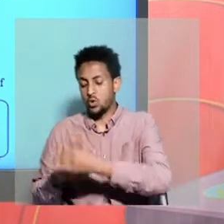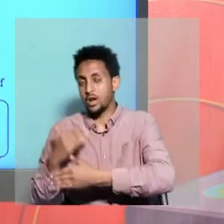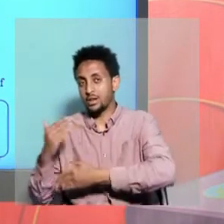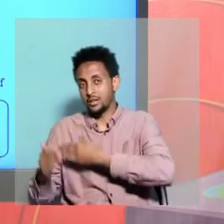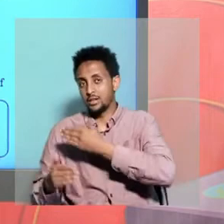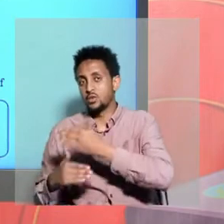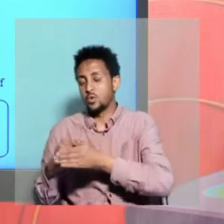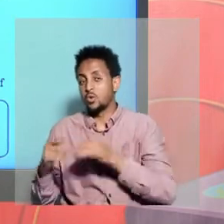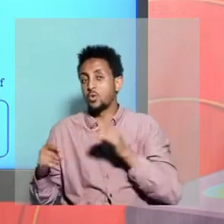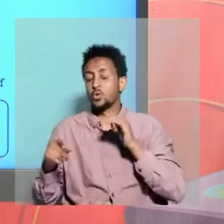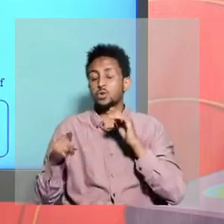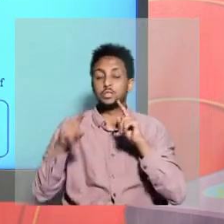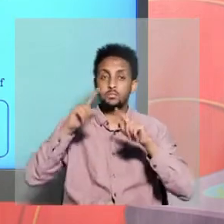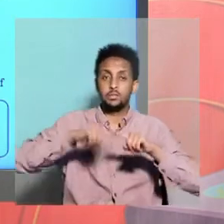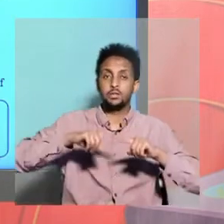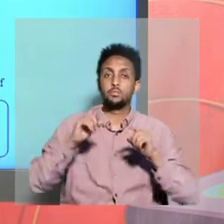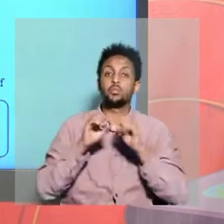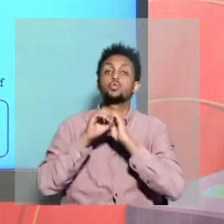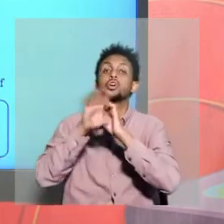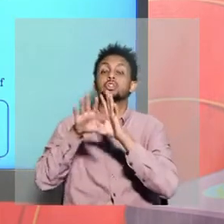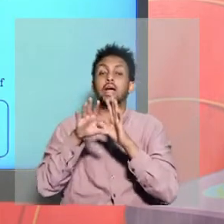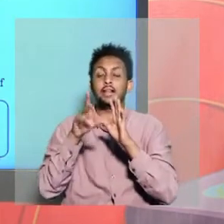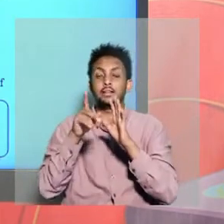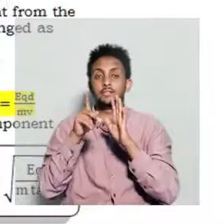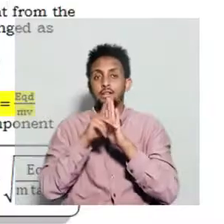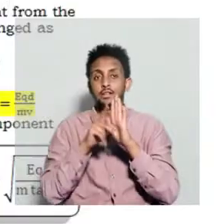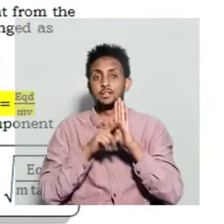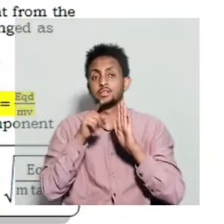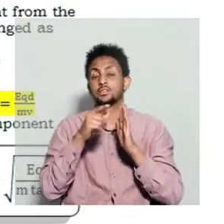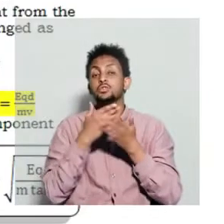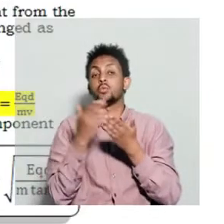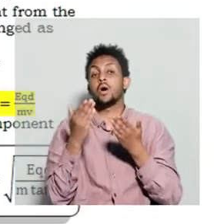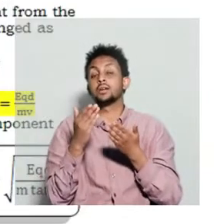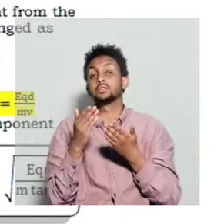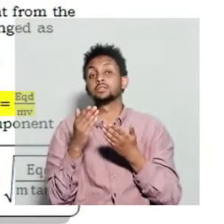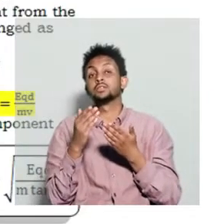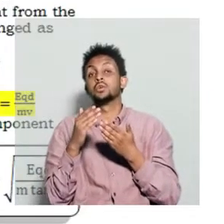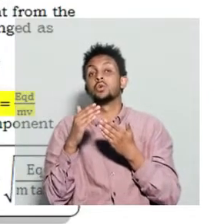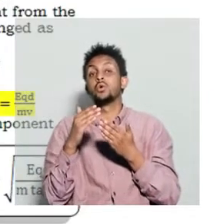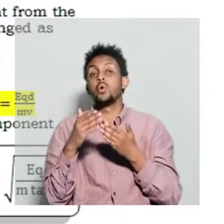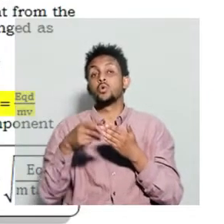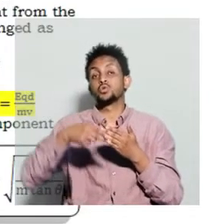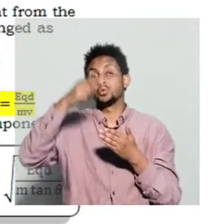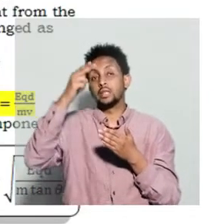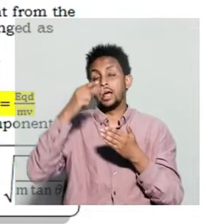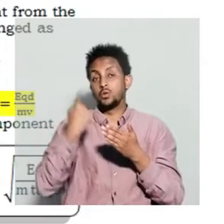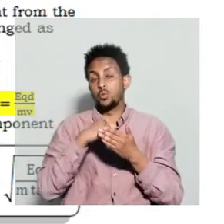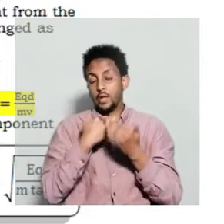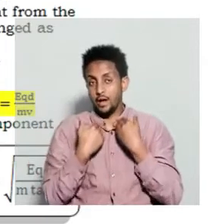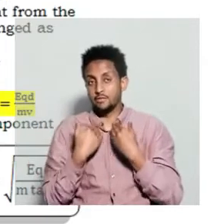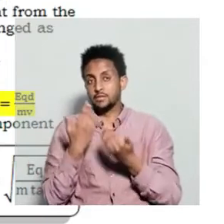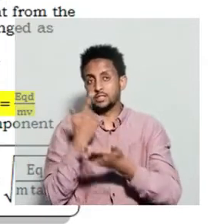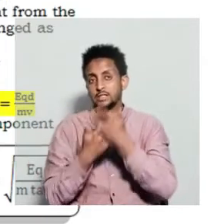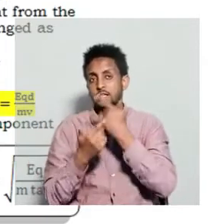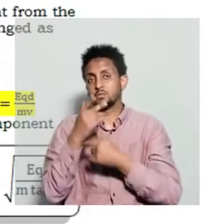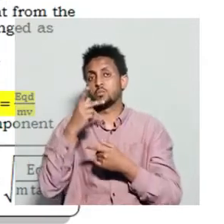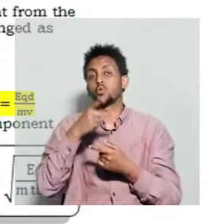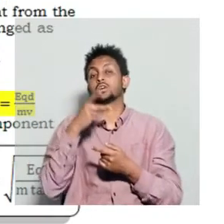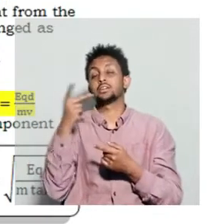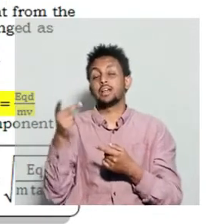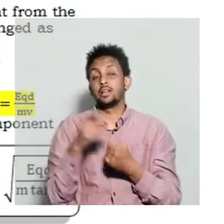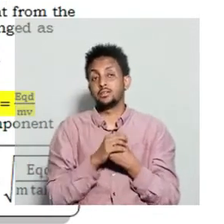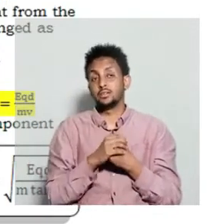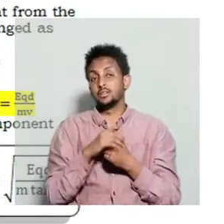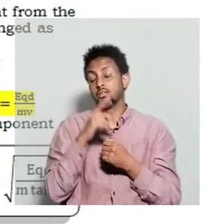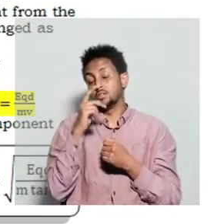and forms a projectile motion. So that the horizontal velocity, as we have discussed in projectile motion,